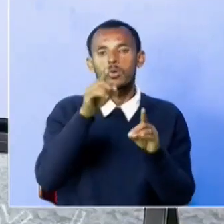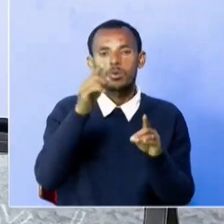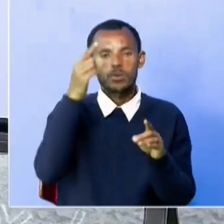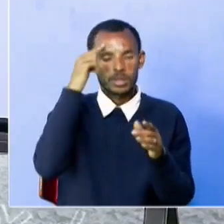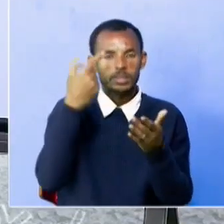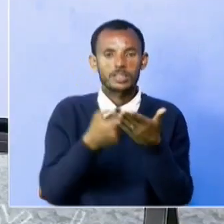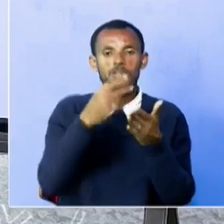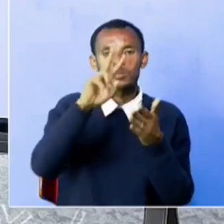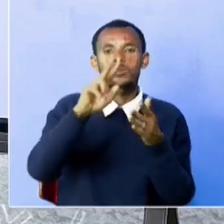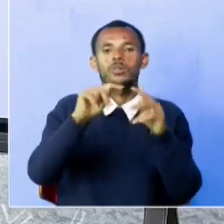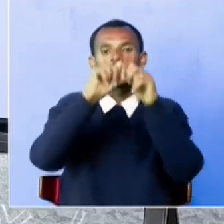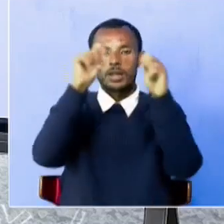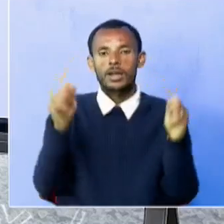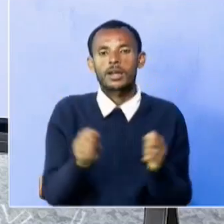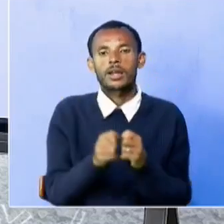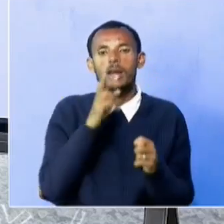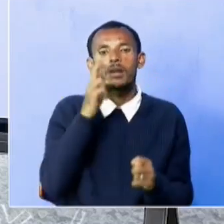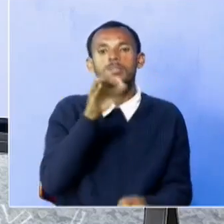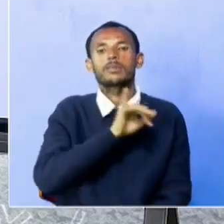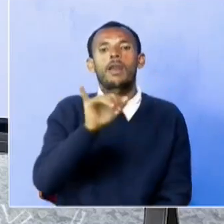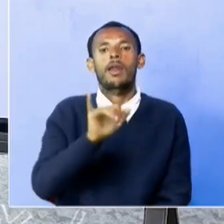two triangles are similar?